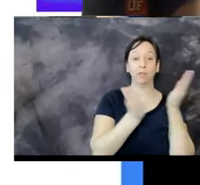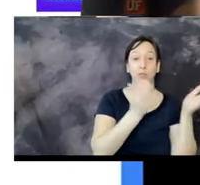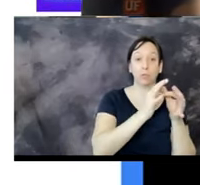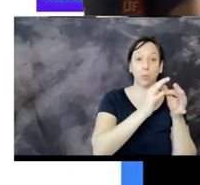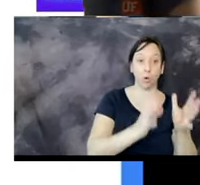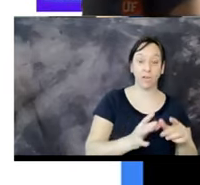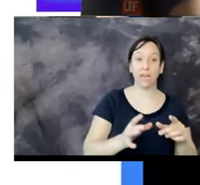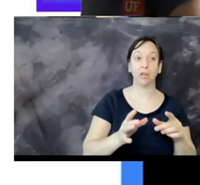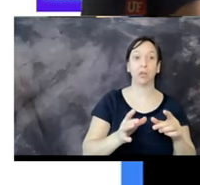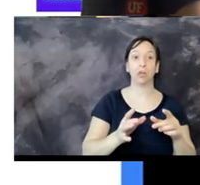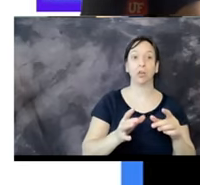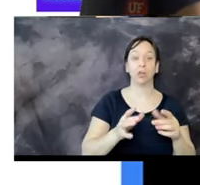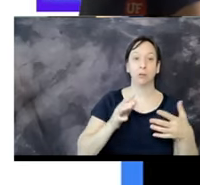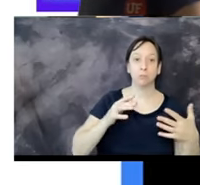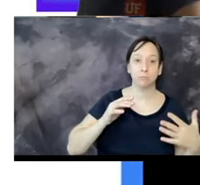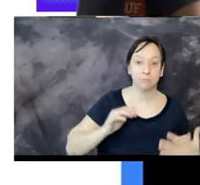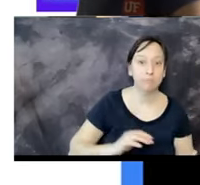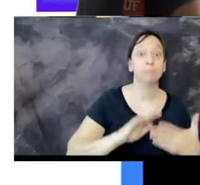the challenges that we might face?